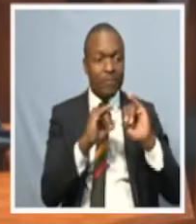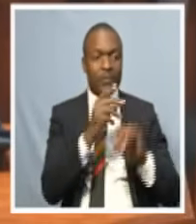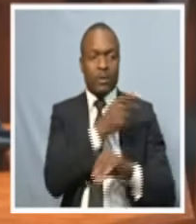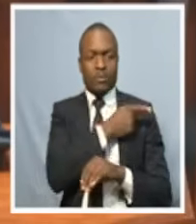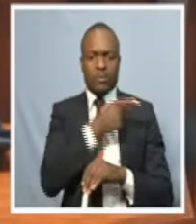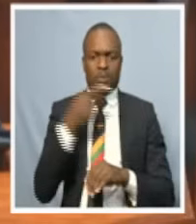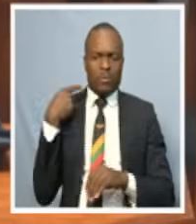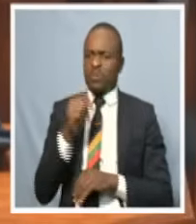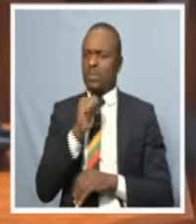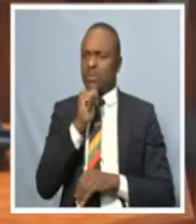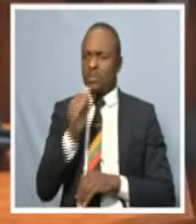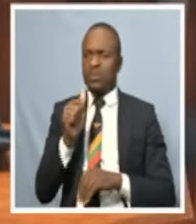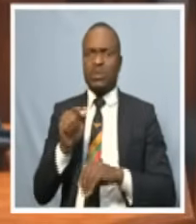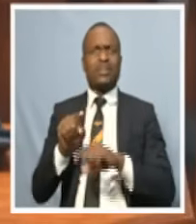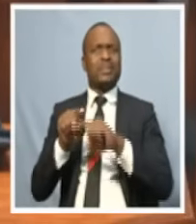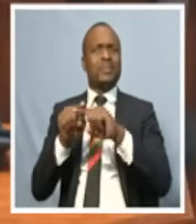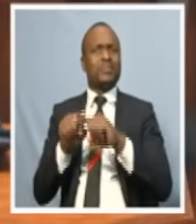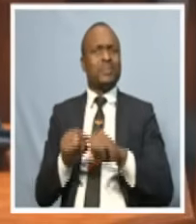not rely